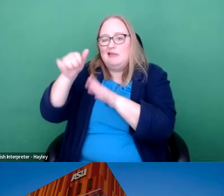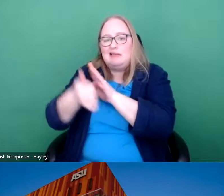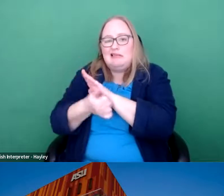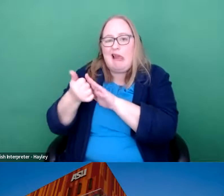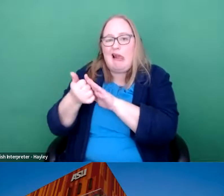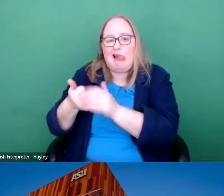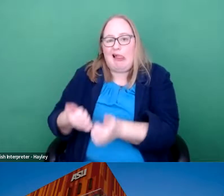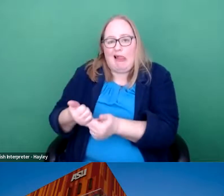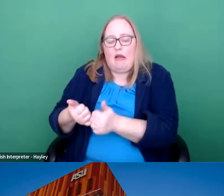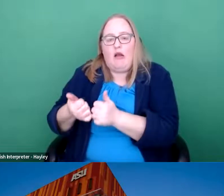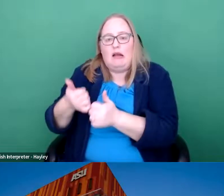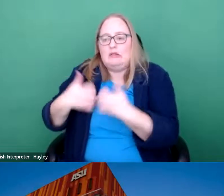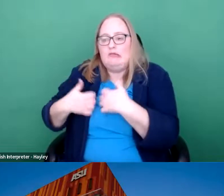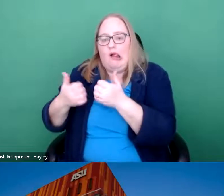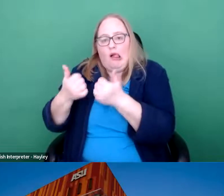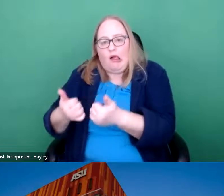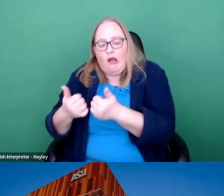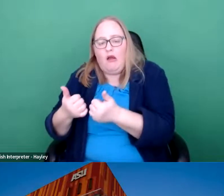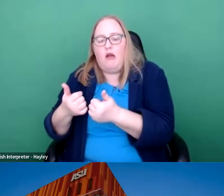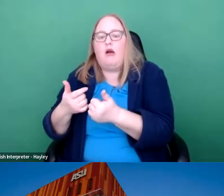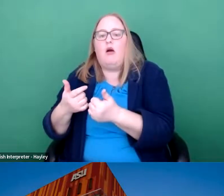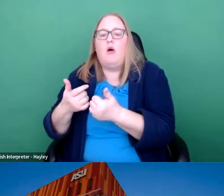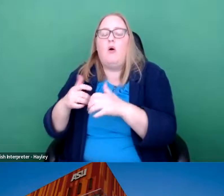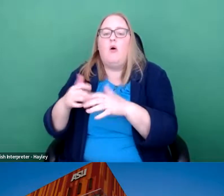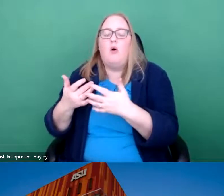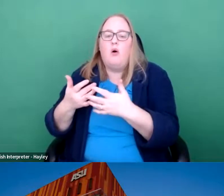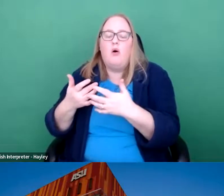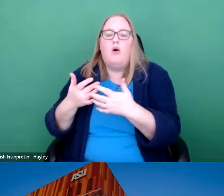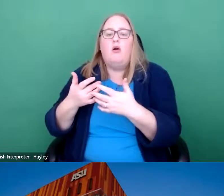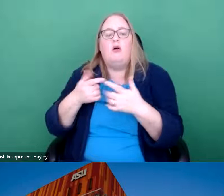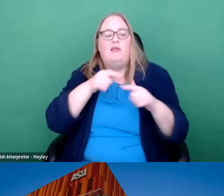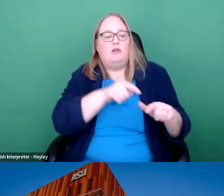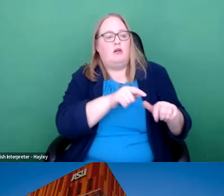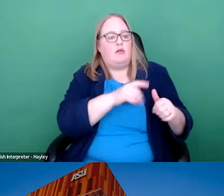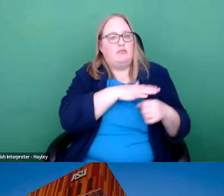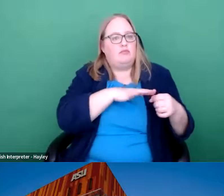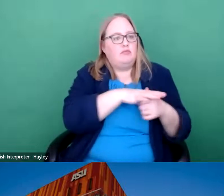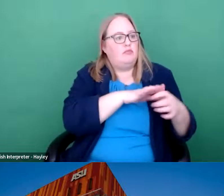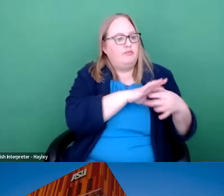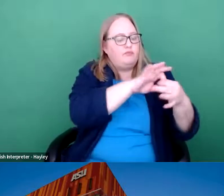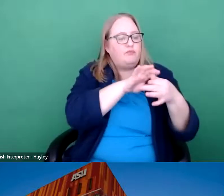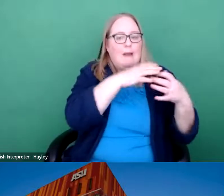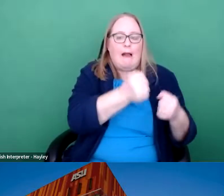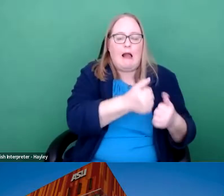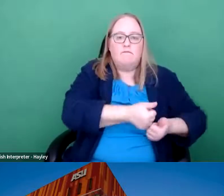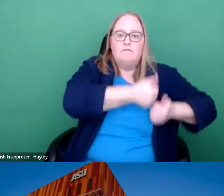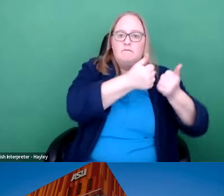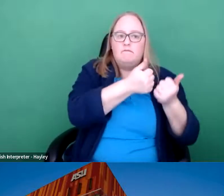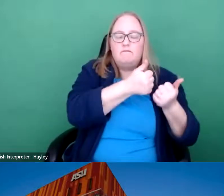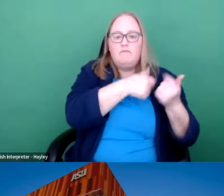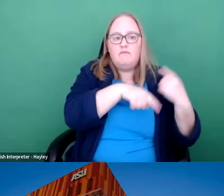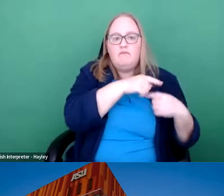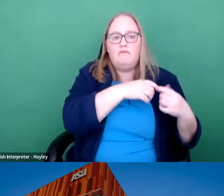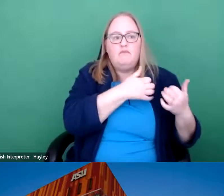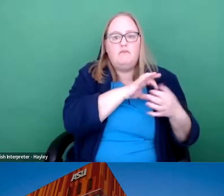like Karen was talking about, like segregated neighborhoods, if you, as an individual that might not have certain resources, live in a neighborhood where everybody is